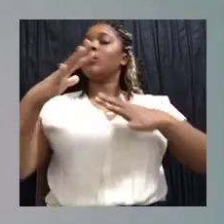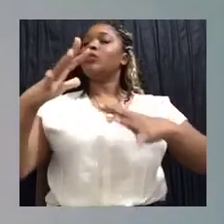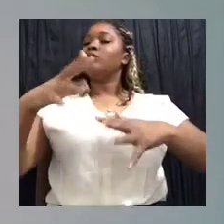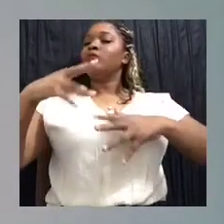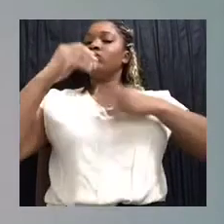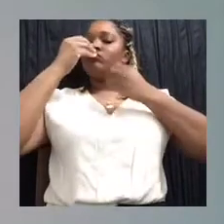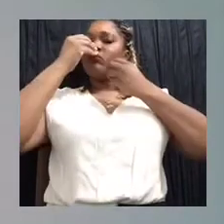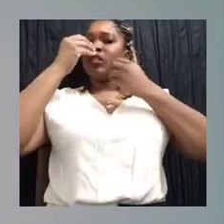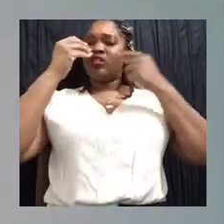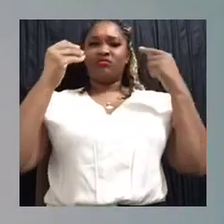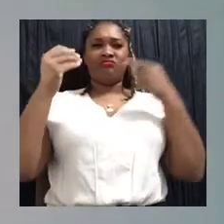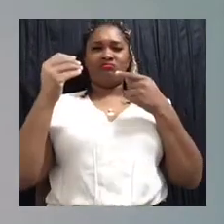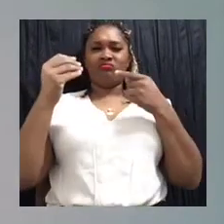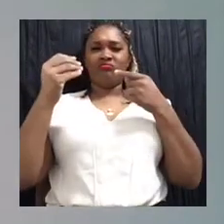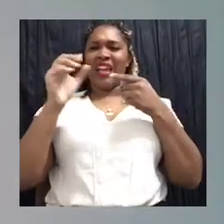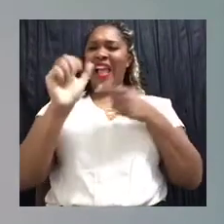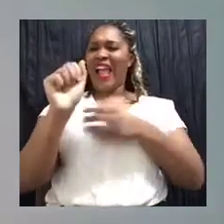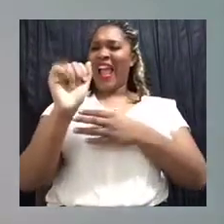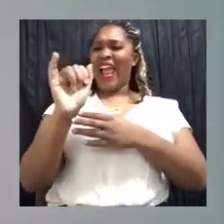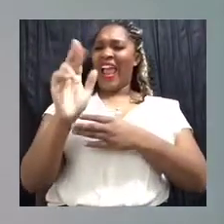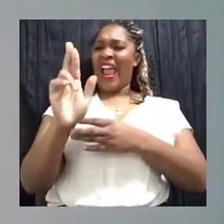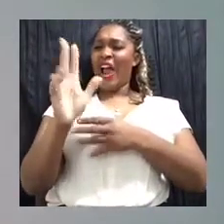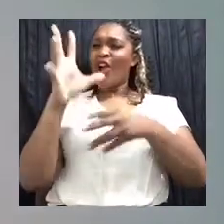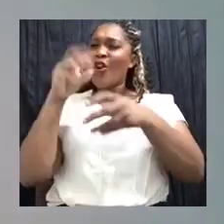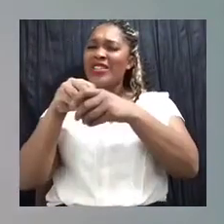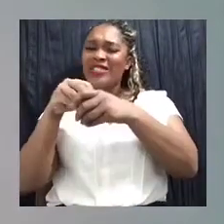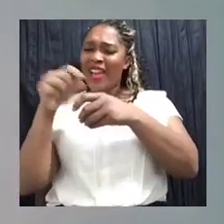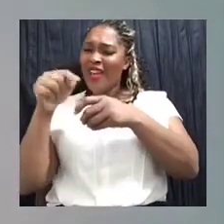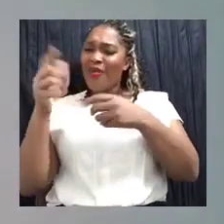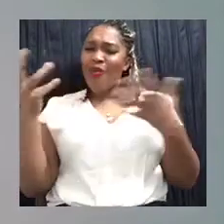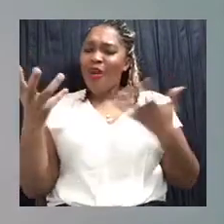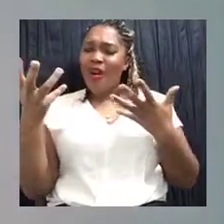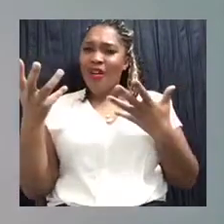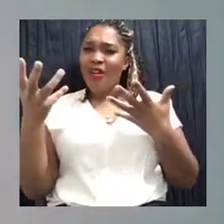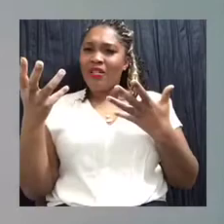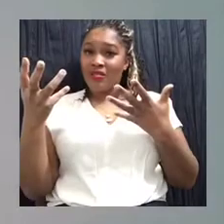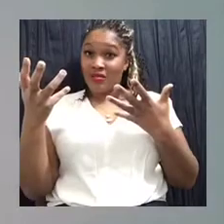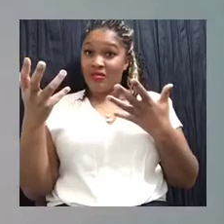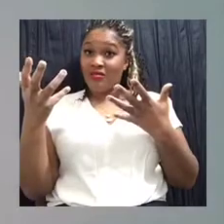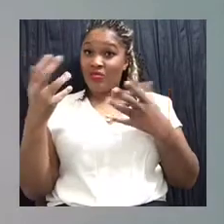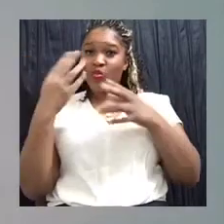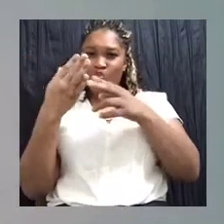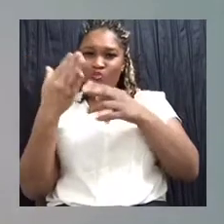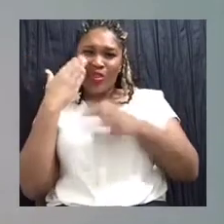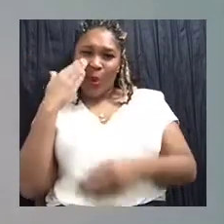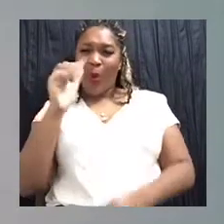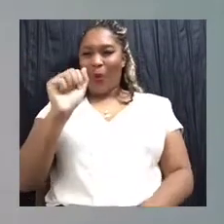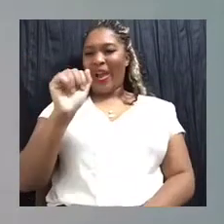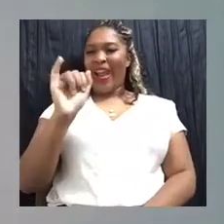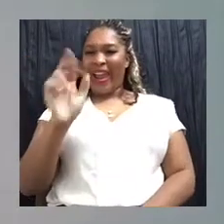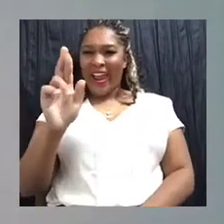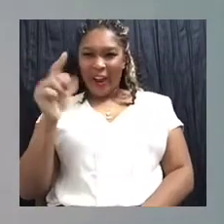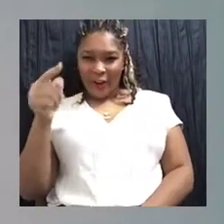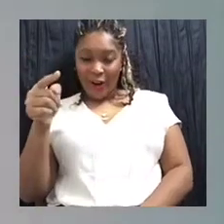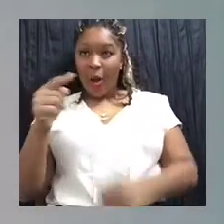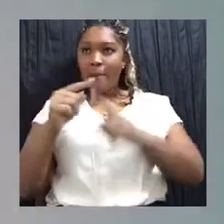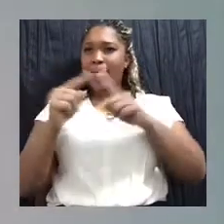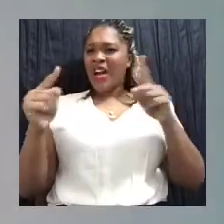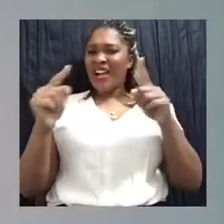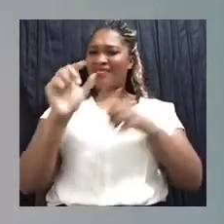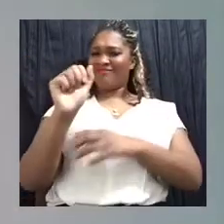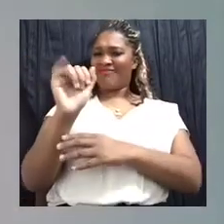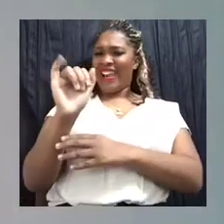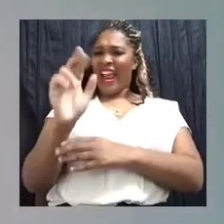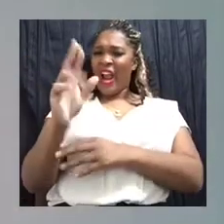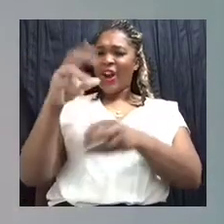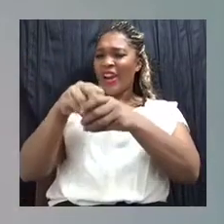what is inside of the air? We know that it's air, but what is in the